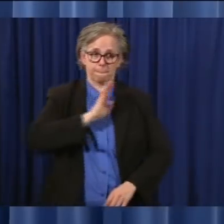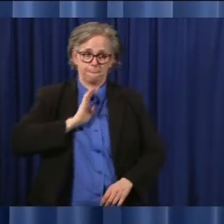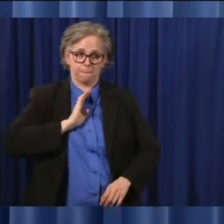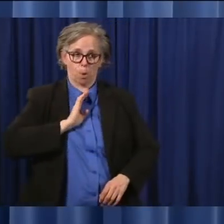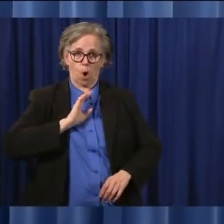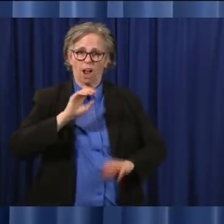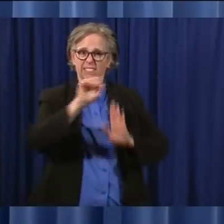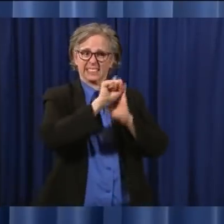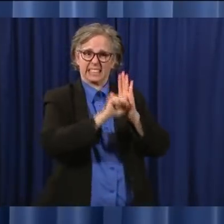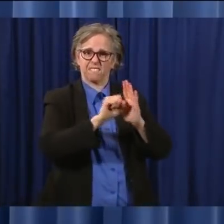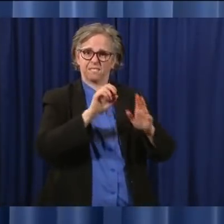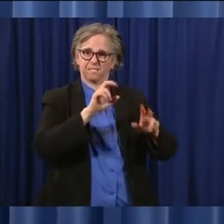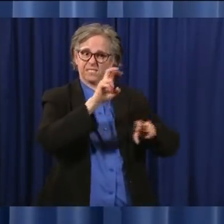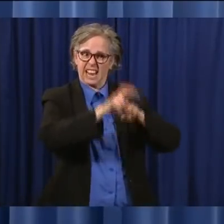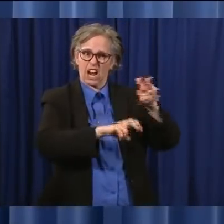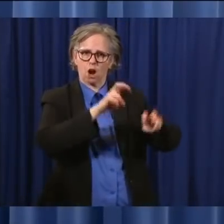decision.